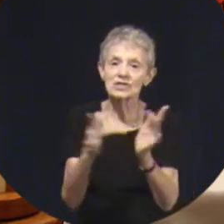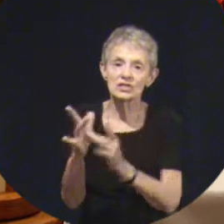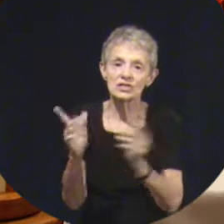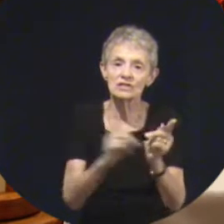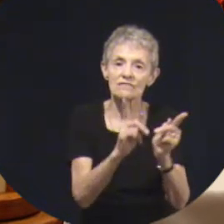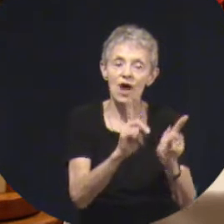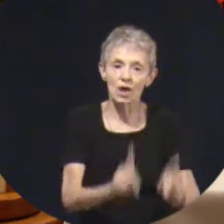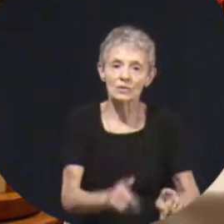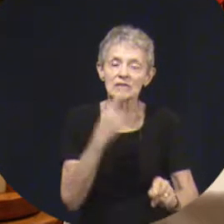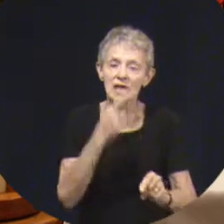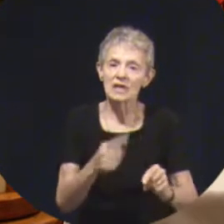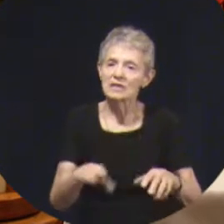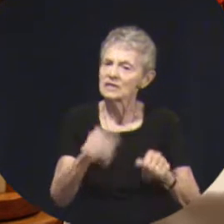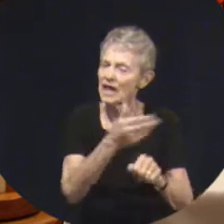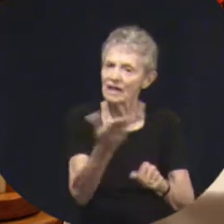betrayed,